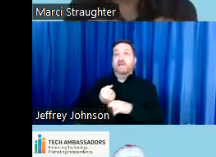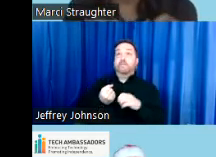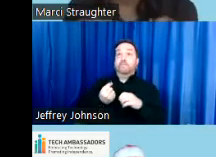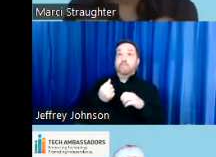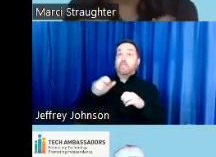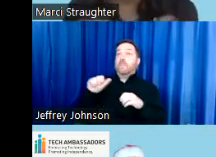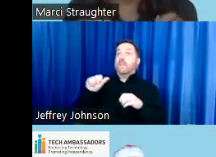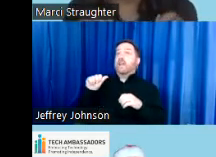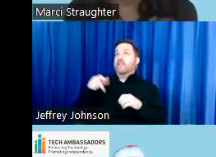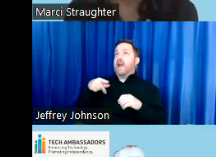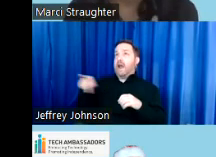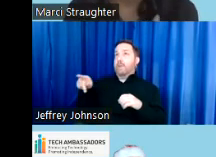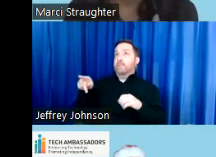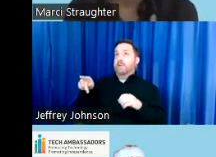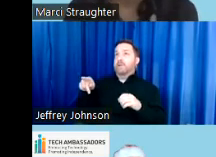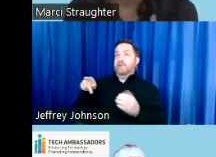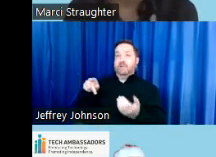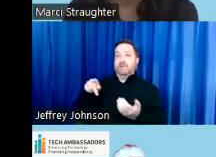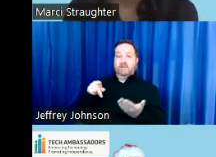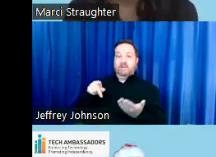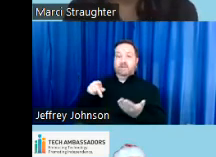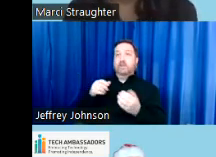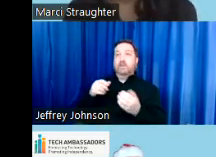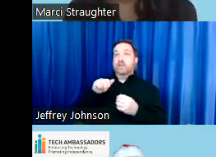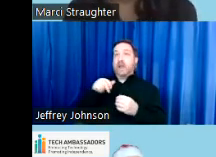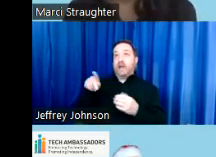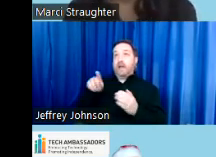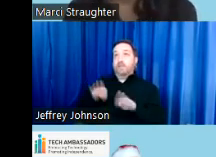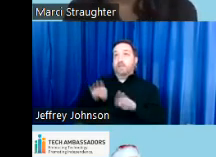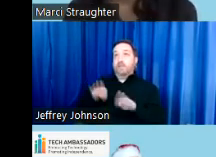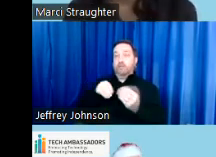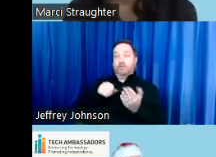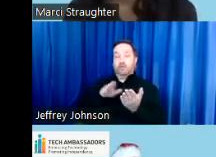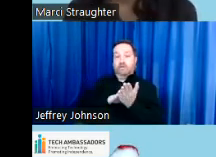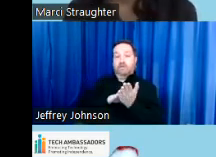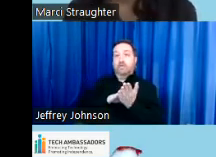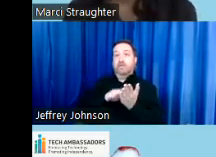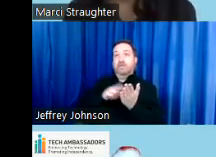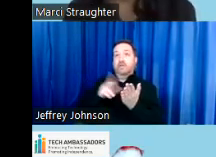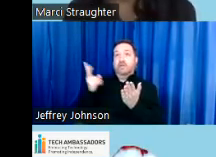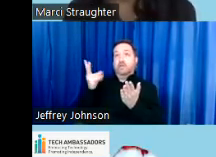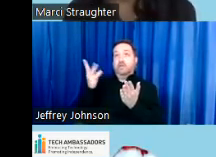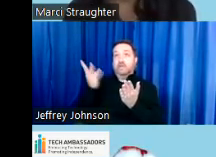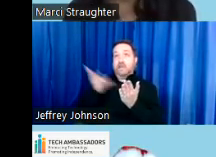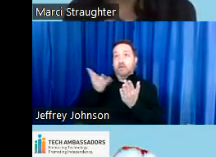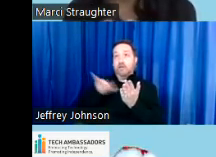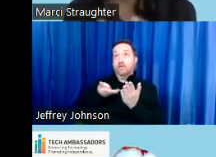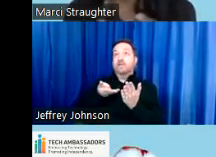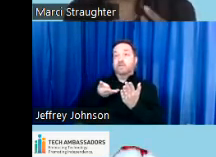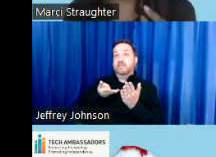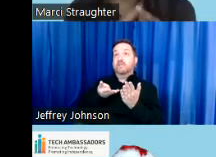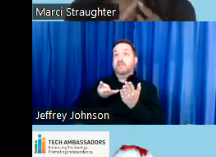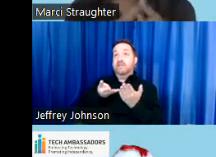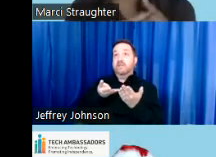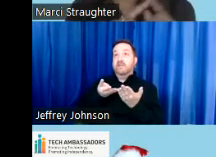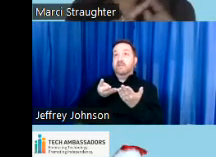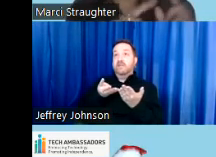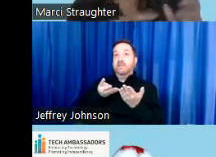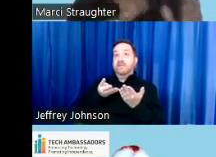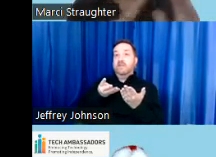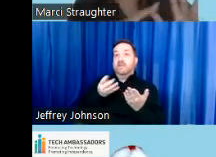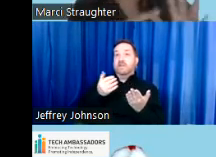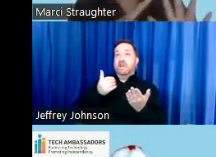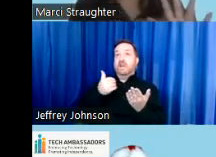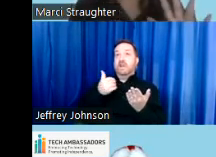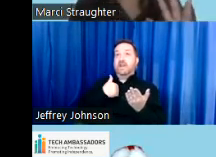app. You can go into the app store and you can download it, and it has a thing where